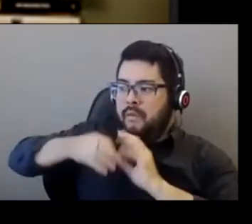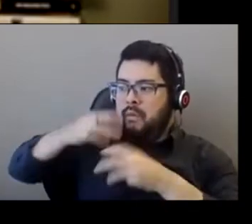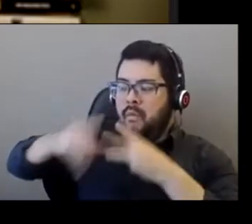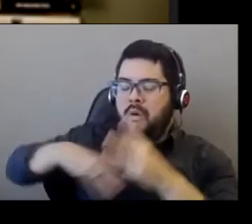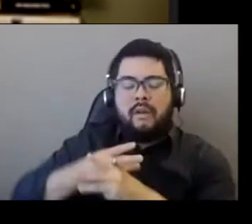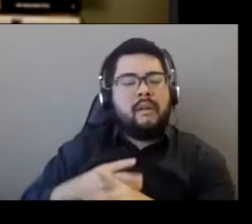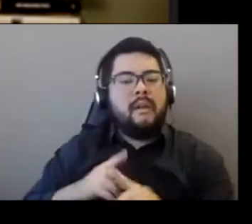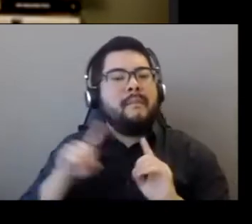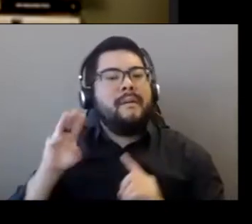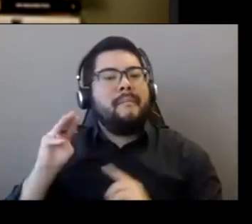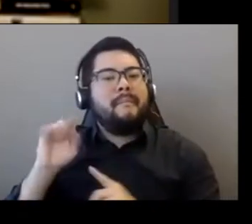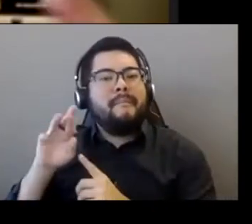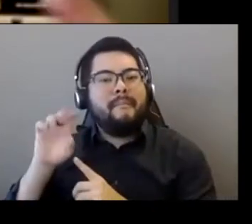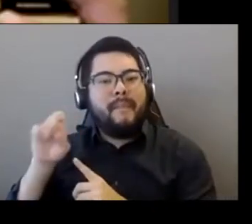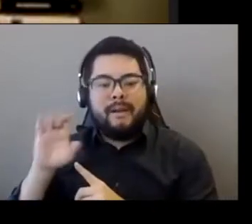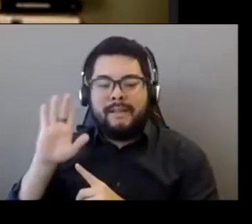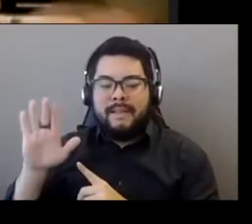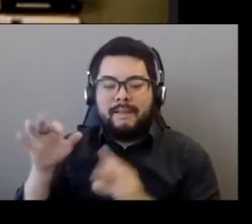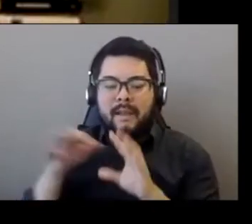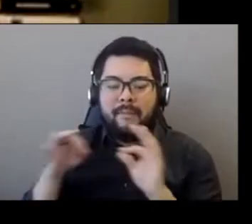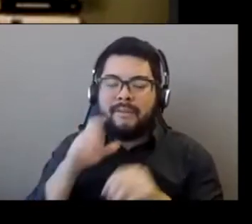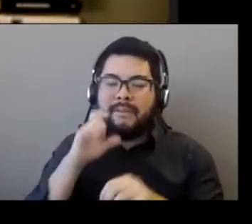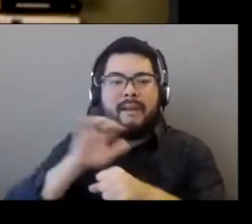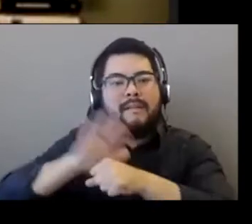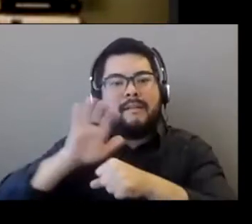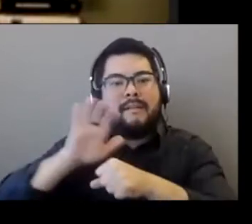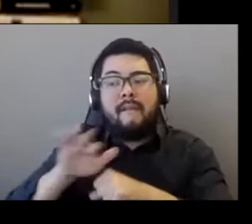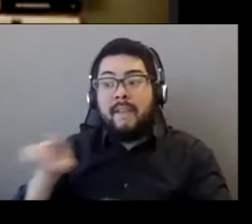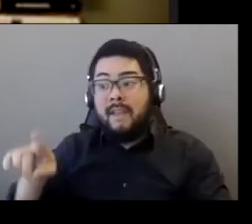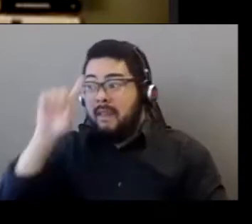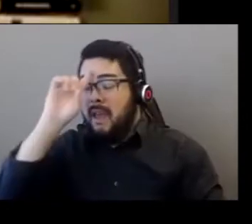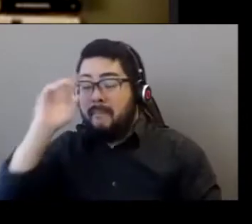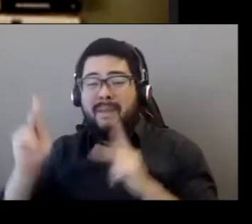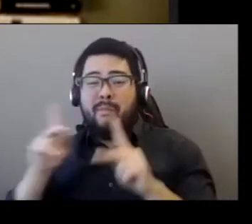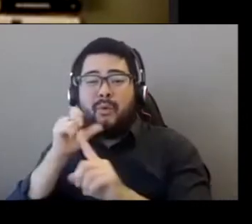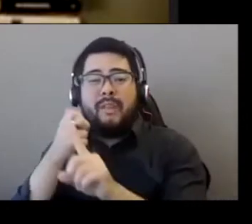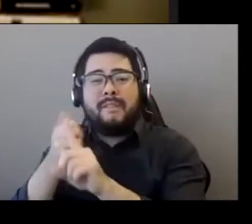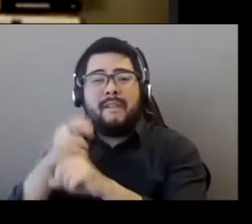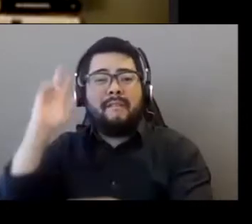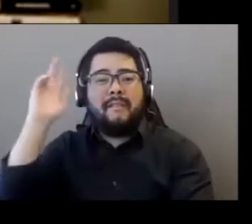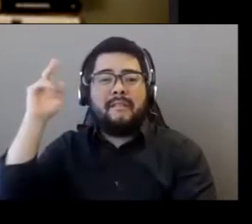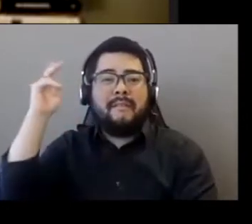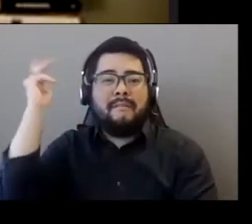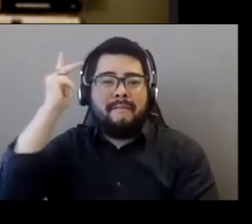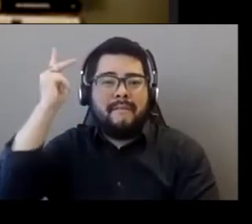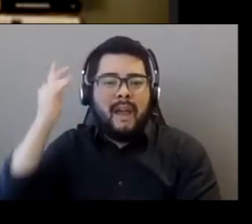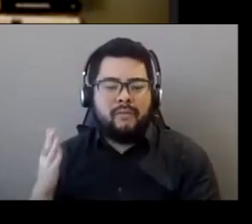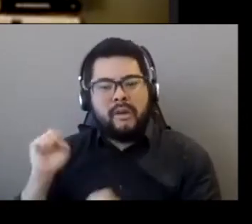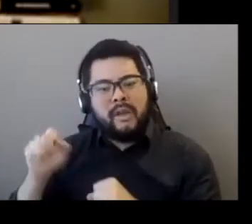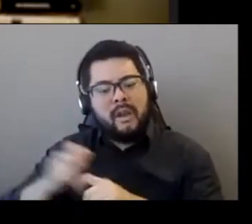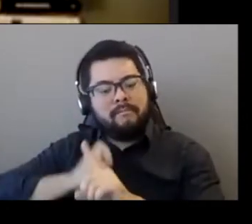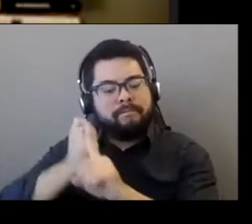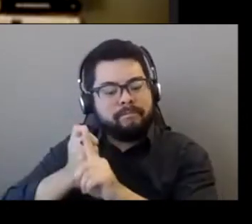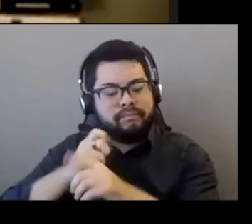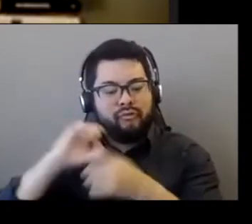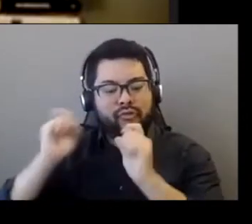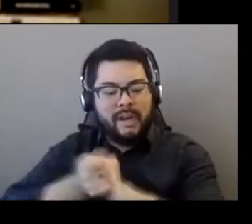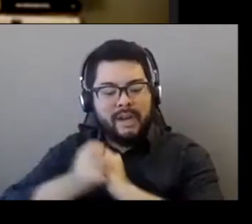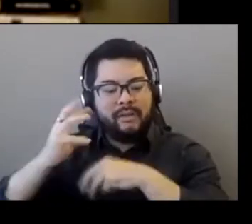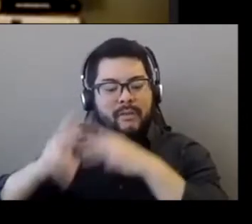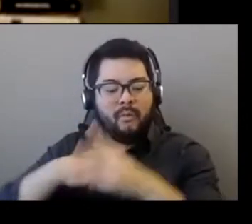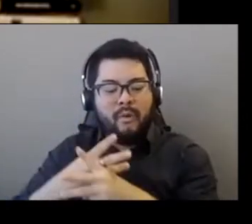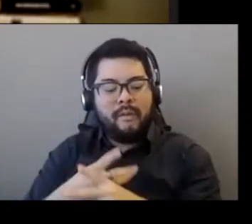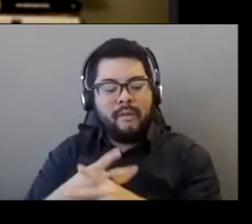enough. He felt that philosophers could interpret the world. I'm suggesting something much more fierce than that, I hope, which is